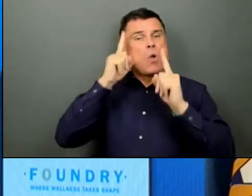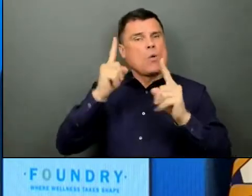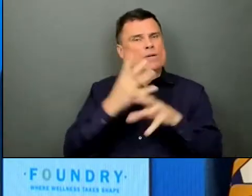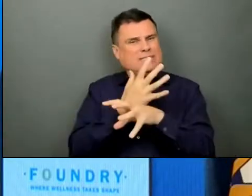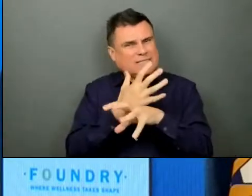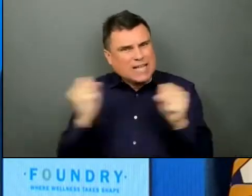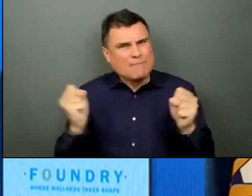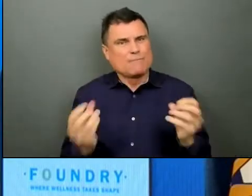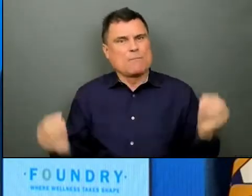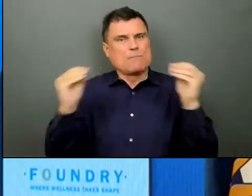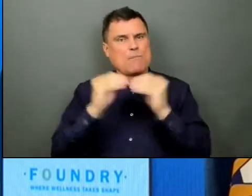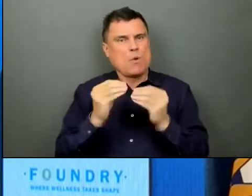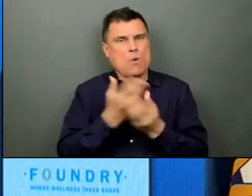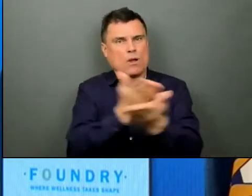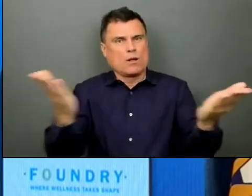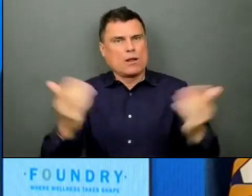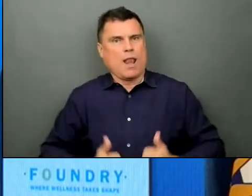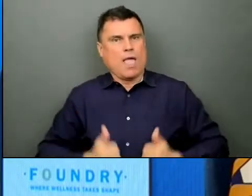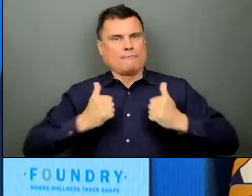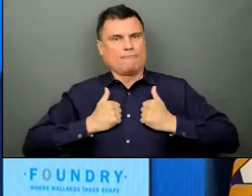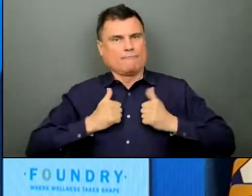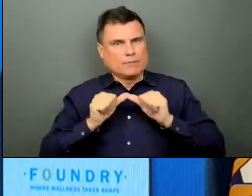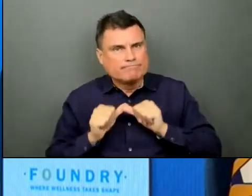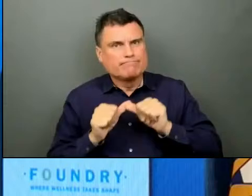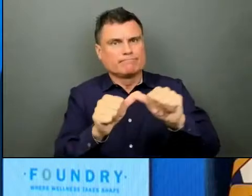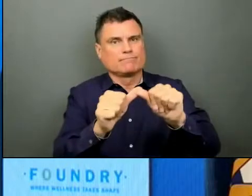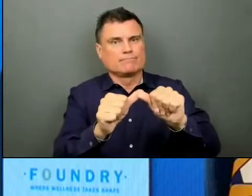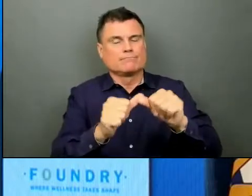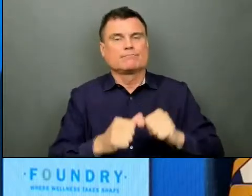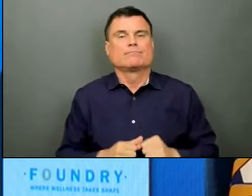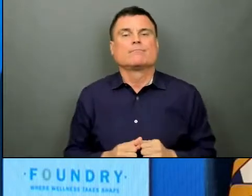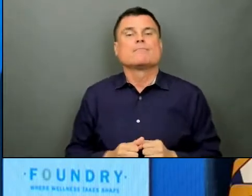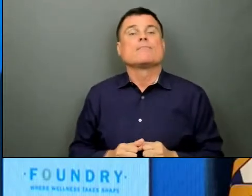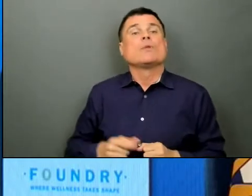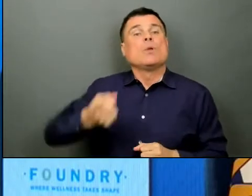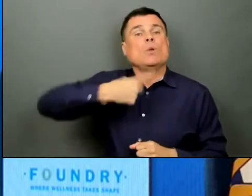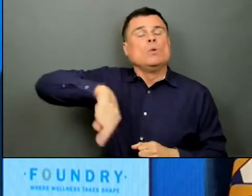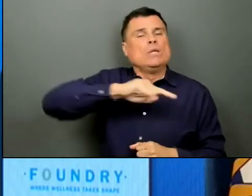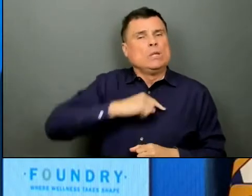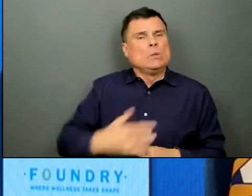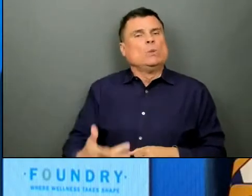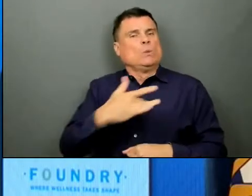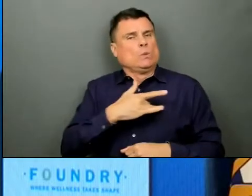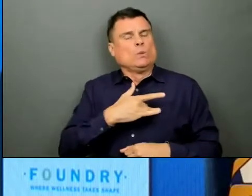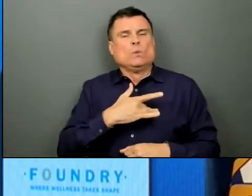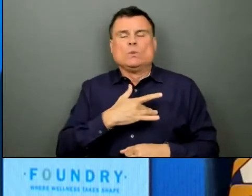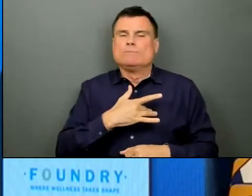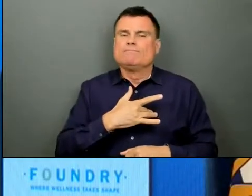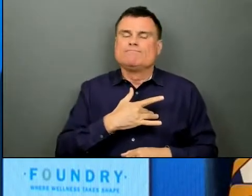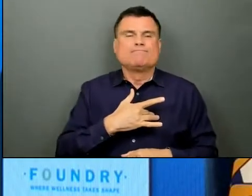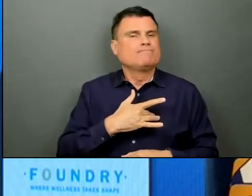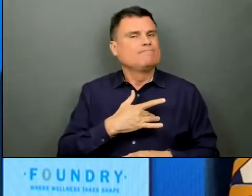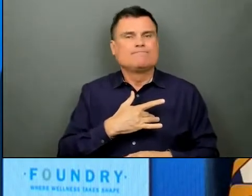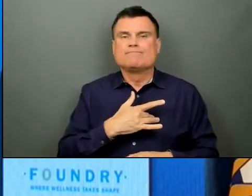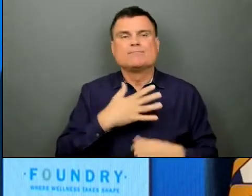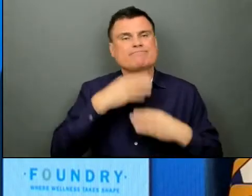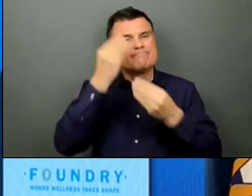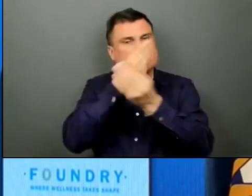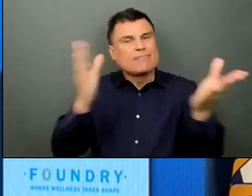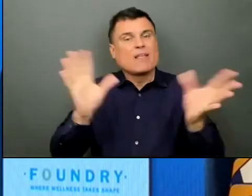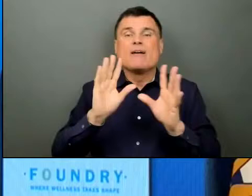we are noting that loss and extending again our condolences to the family and friends of Allie Thomas.